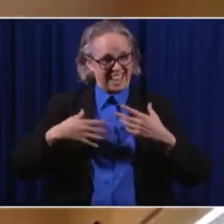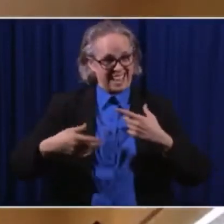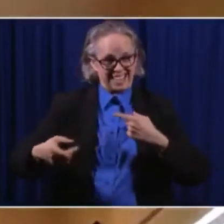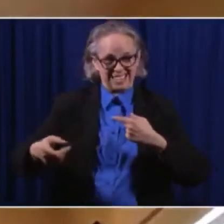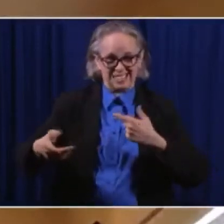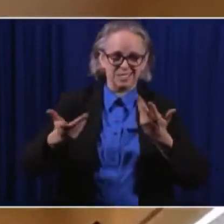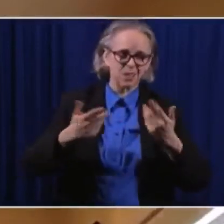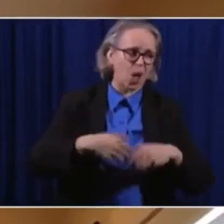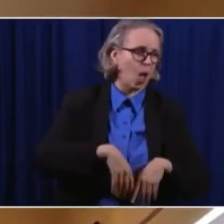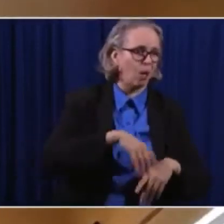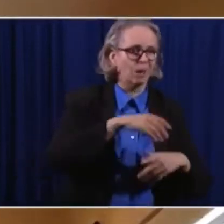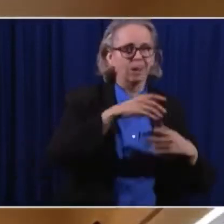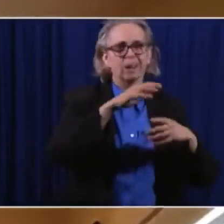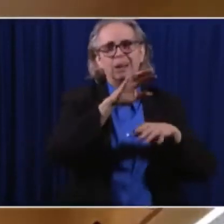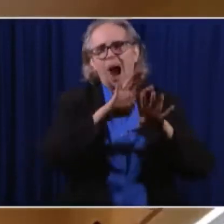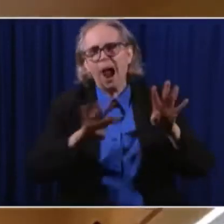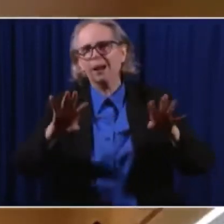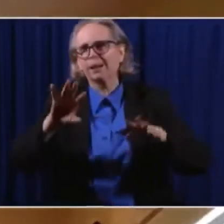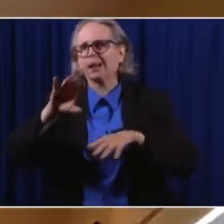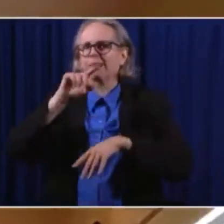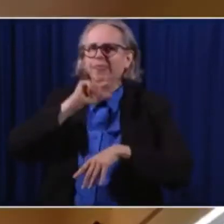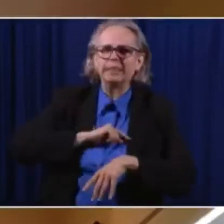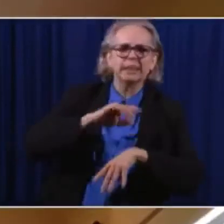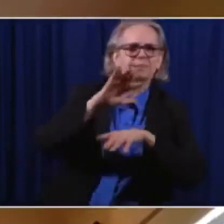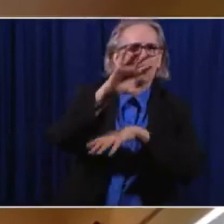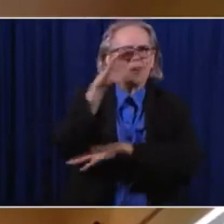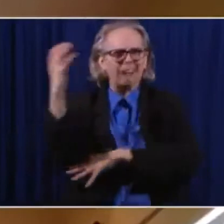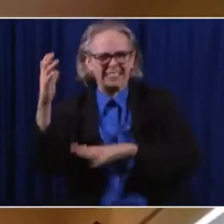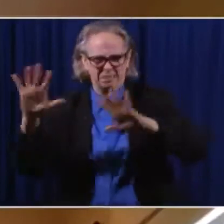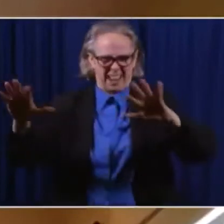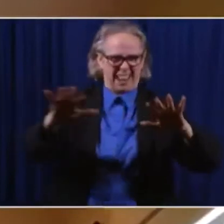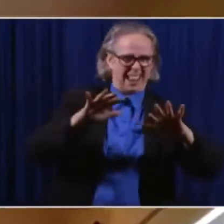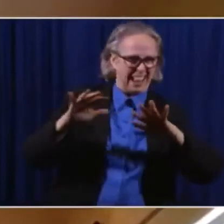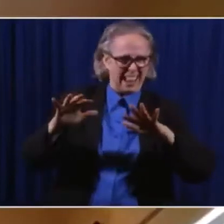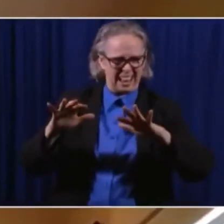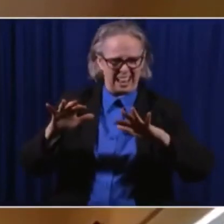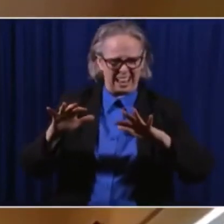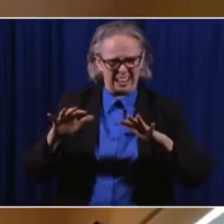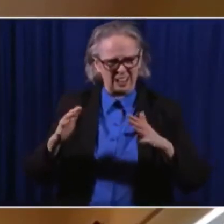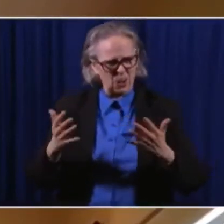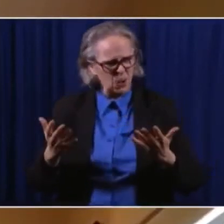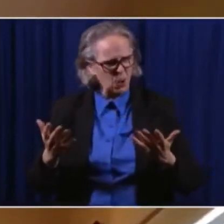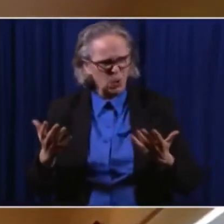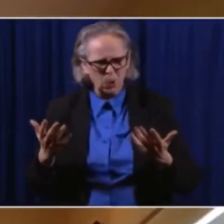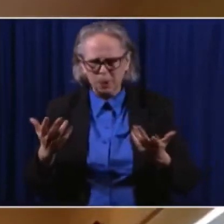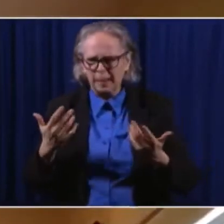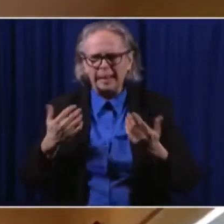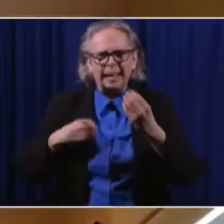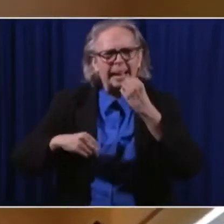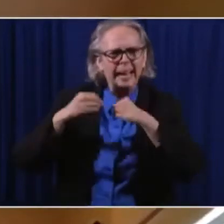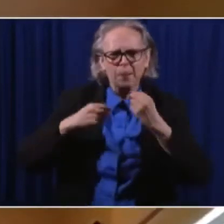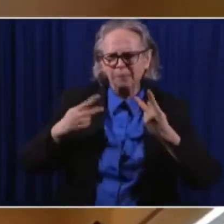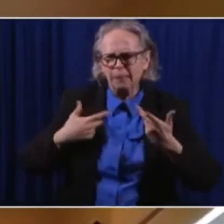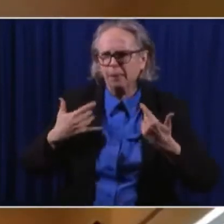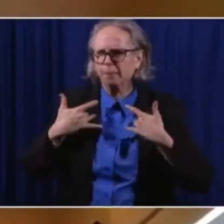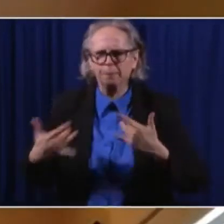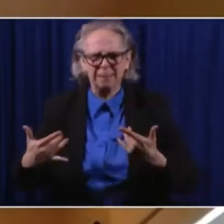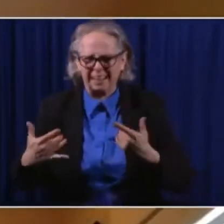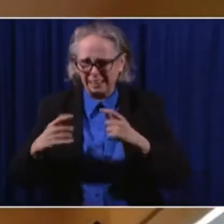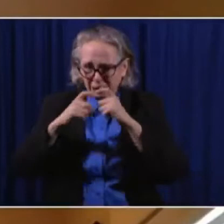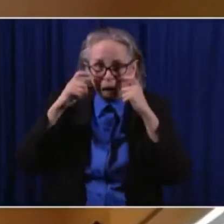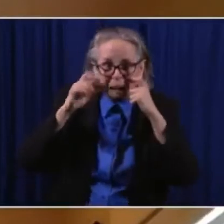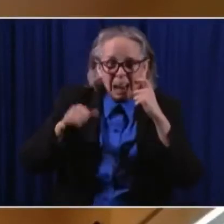important. It's obviously not possible to wear a mask while you're eating or you're drinking, which is why we're recommending that